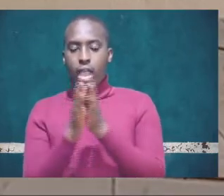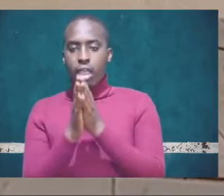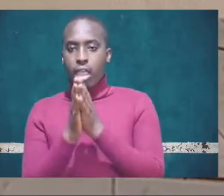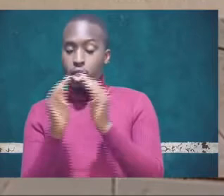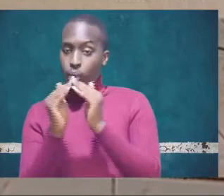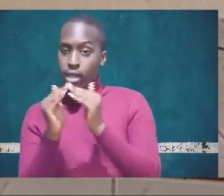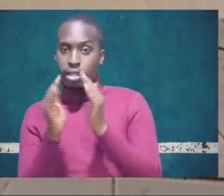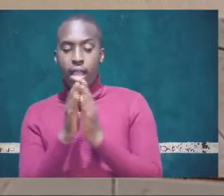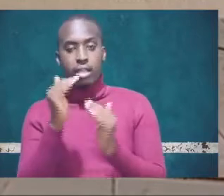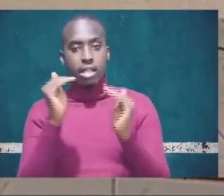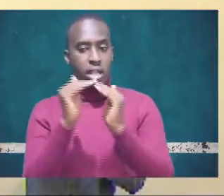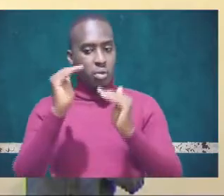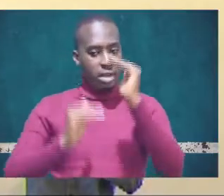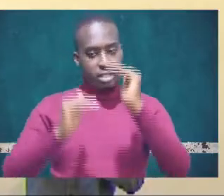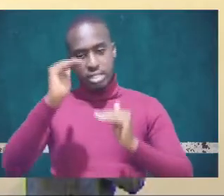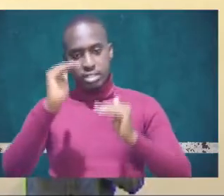on inequalities.